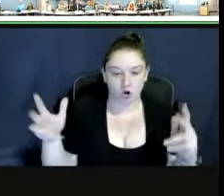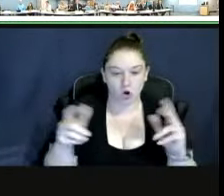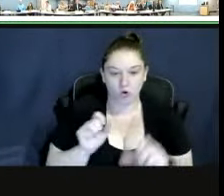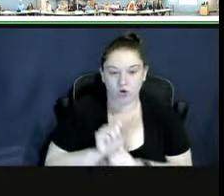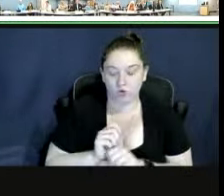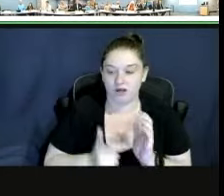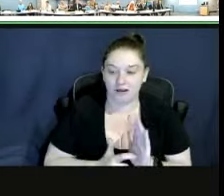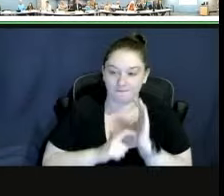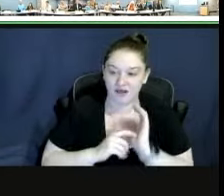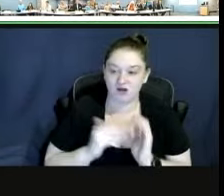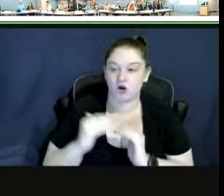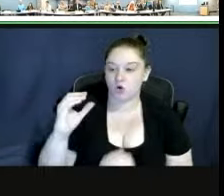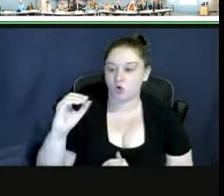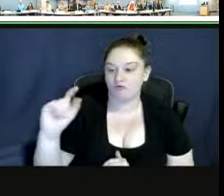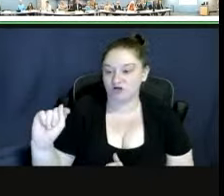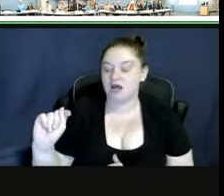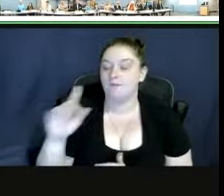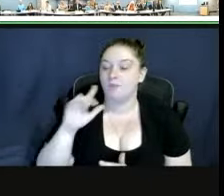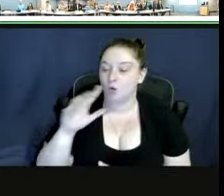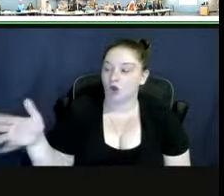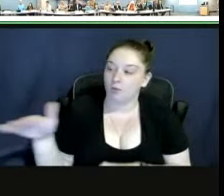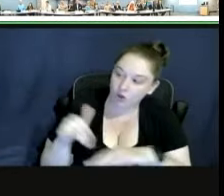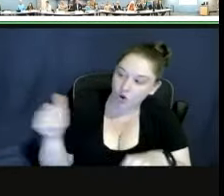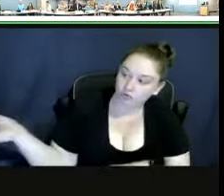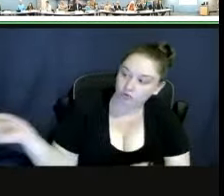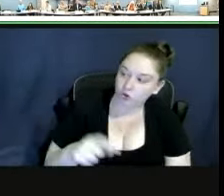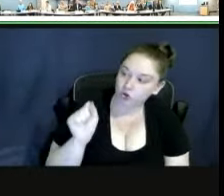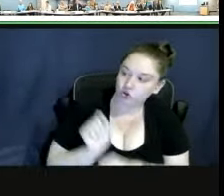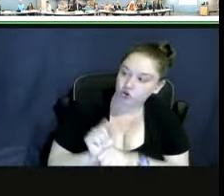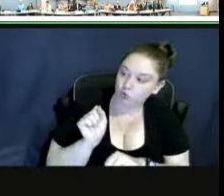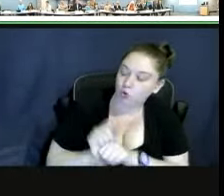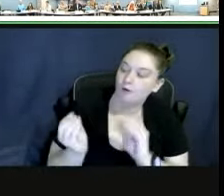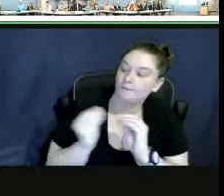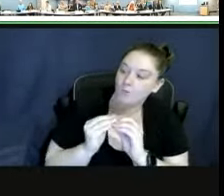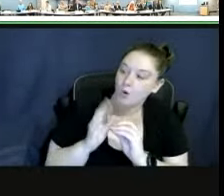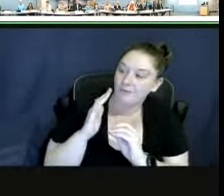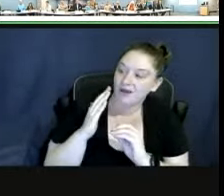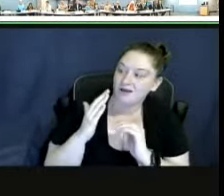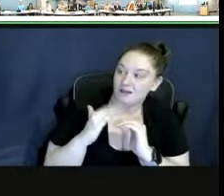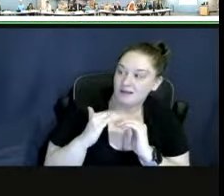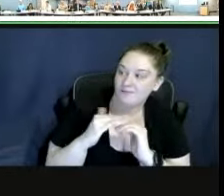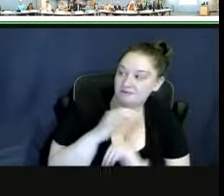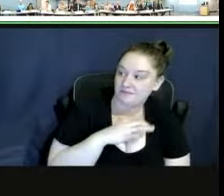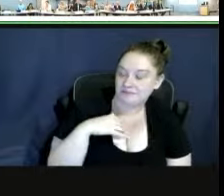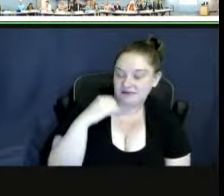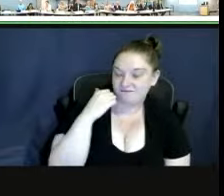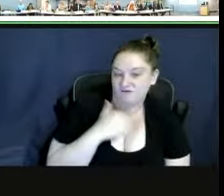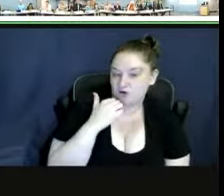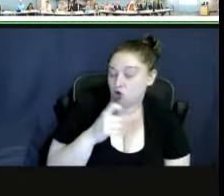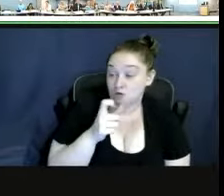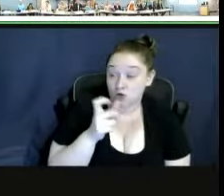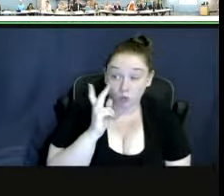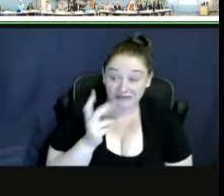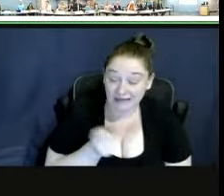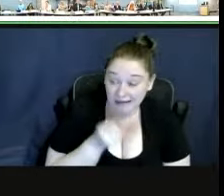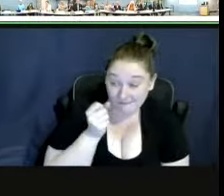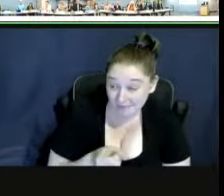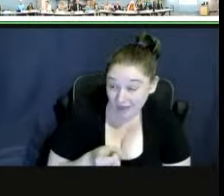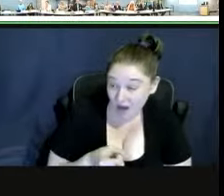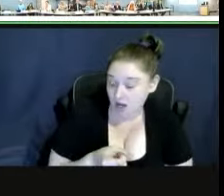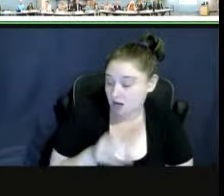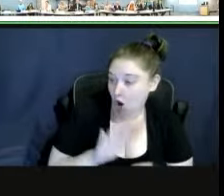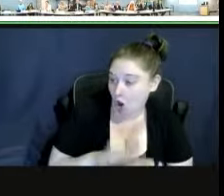overtime are going to be called in to work more to cover the minimum staffing each day. We really don't see an impact on